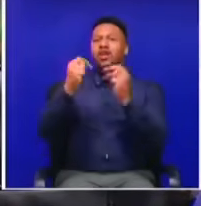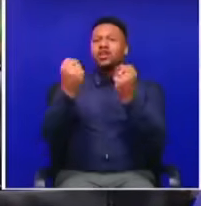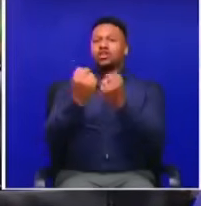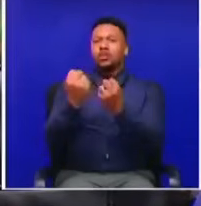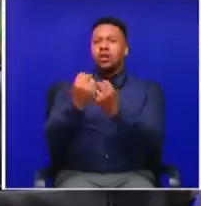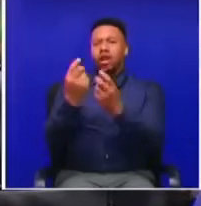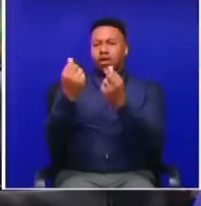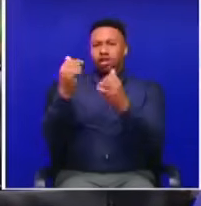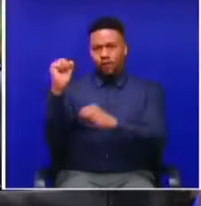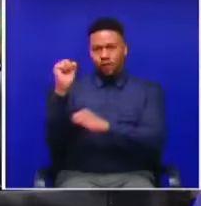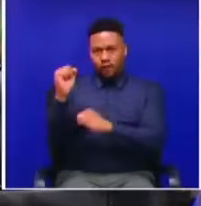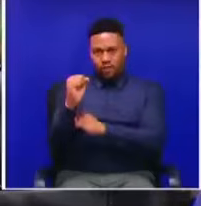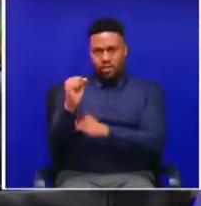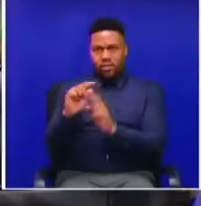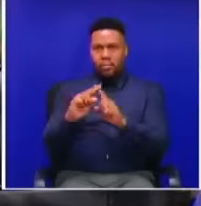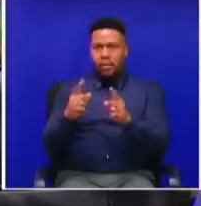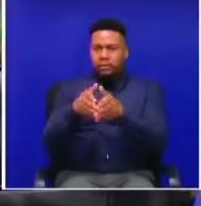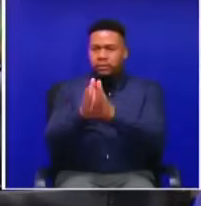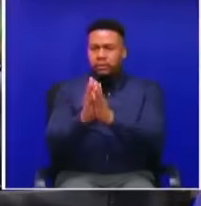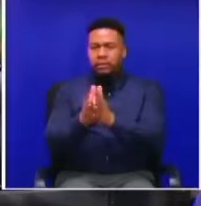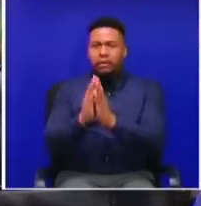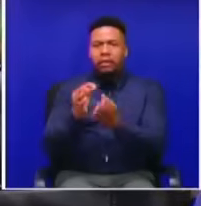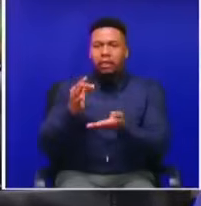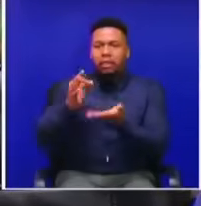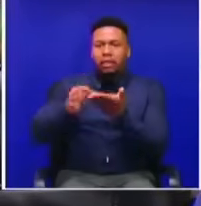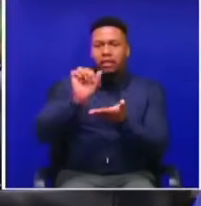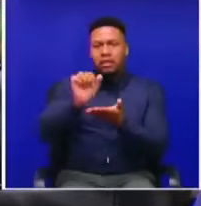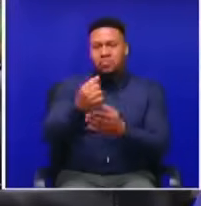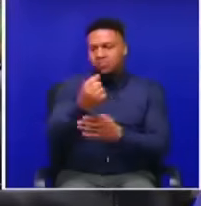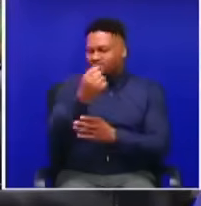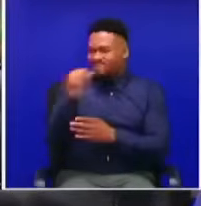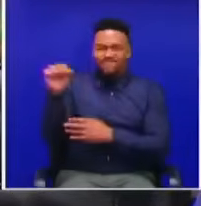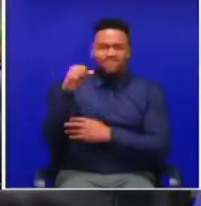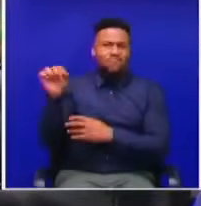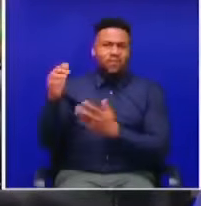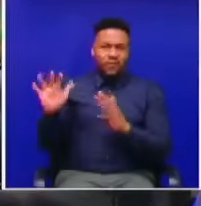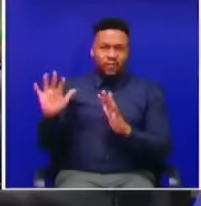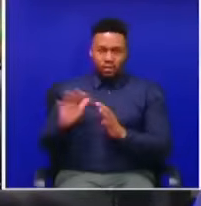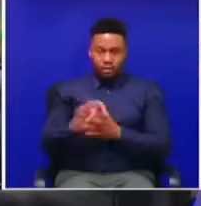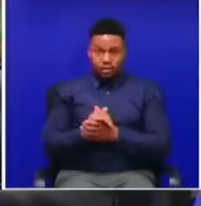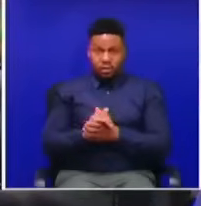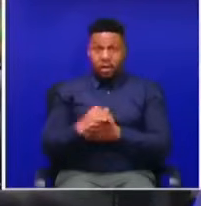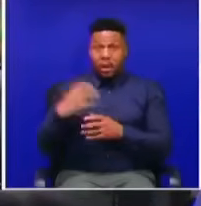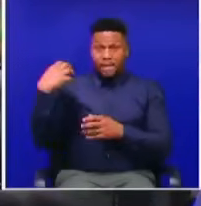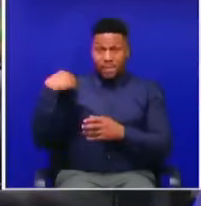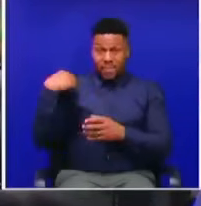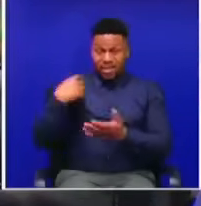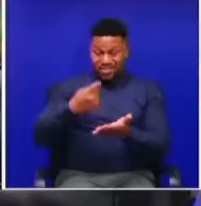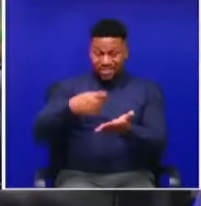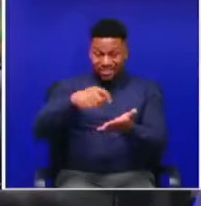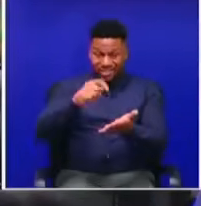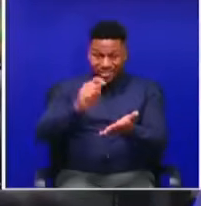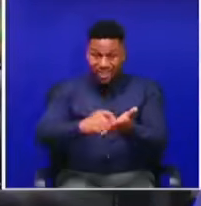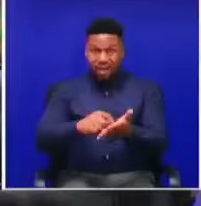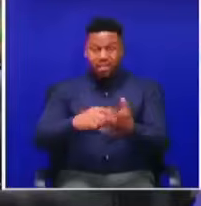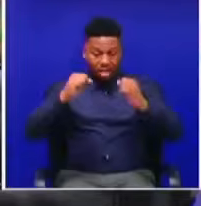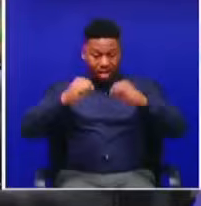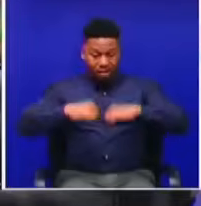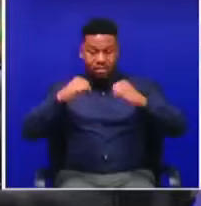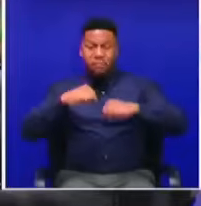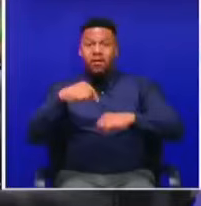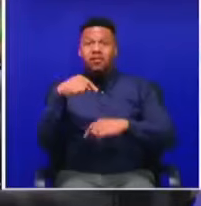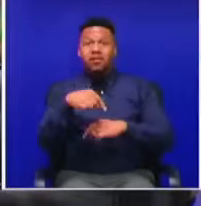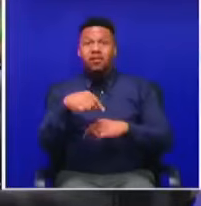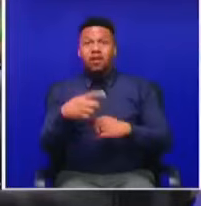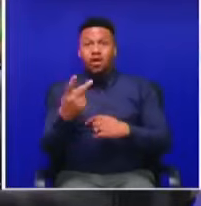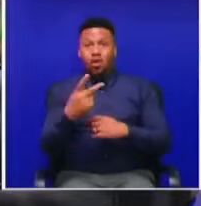rejected. Considering that ministers sign performance agreements and are accountable to you, Mr. President,